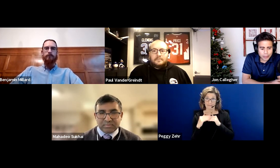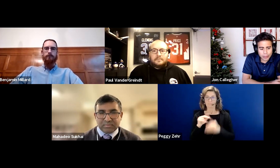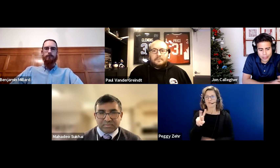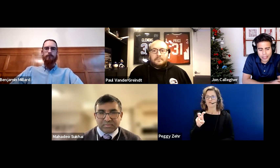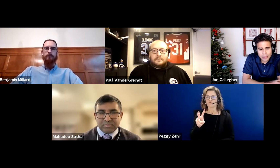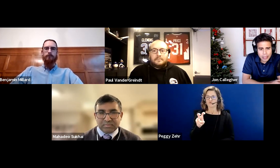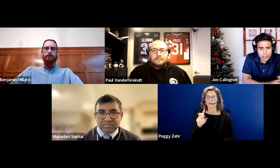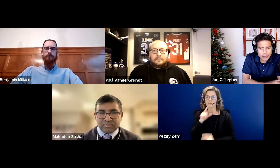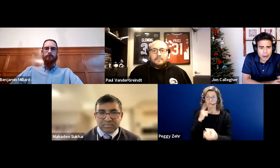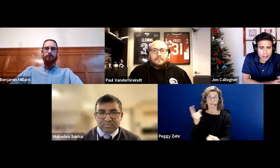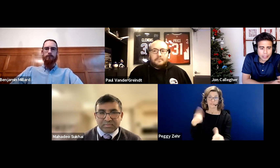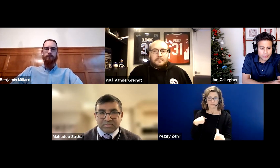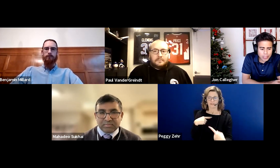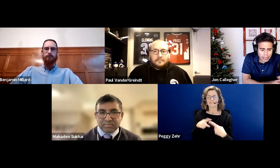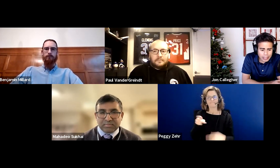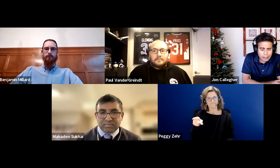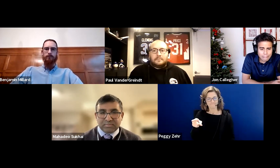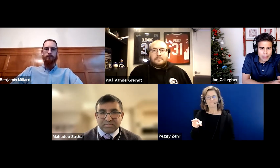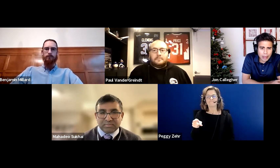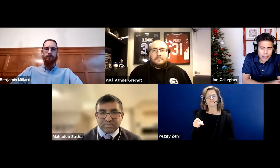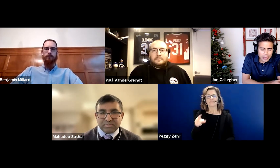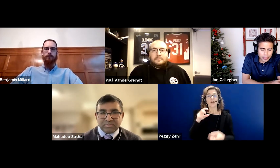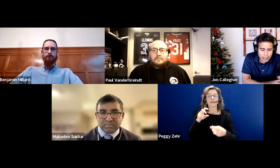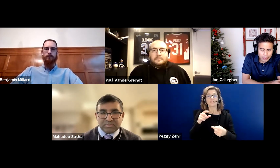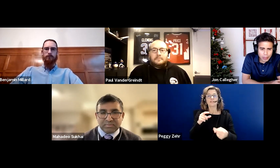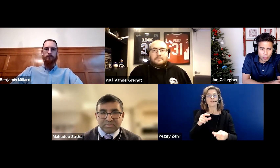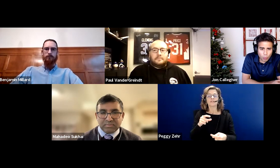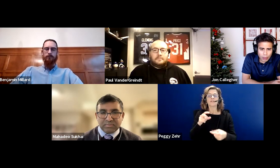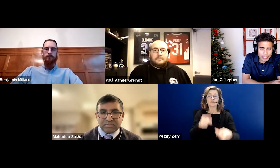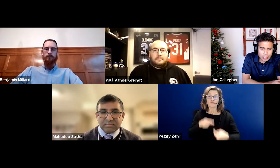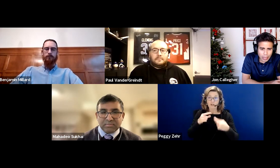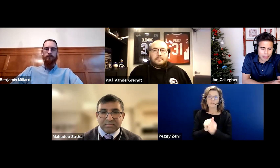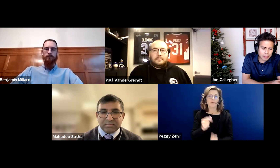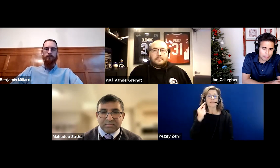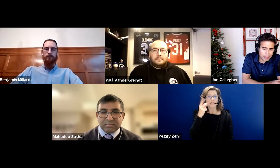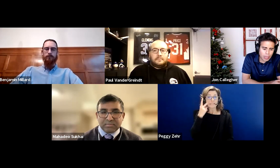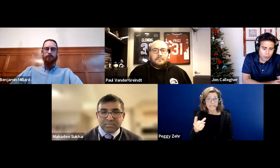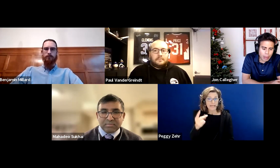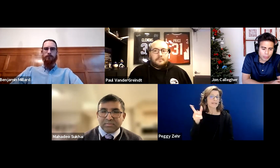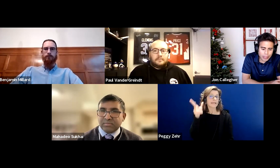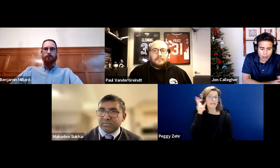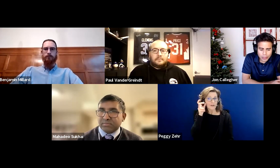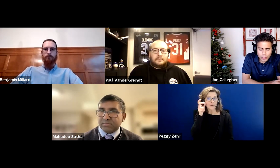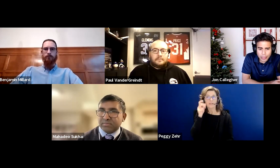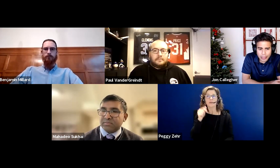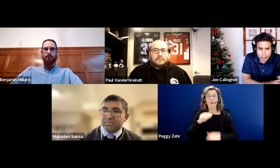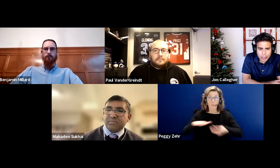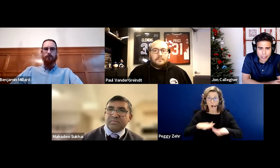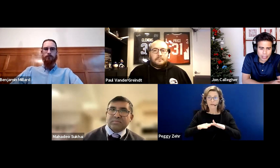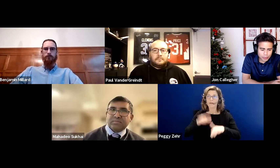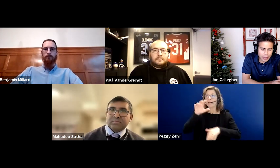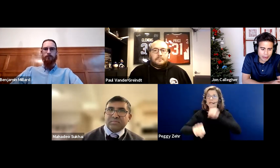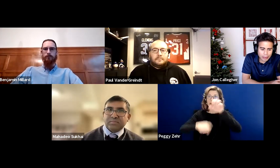some difficulty in the areas of sight, hearing, walking, climbing, remembering,